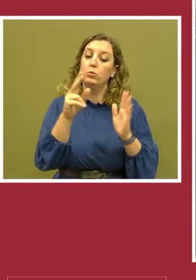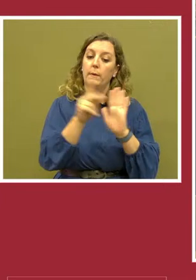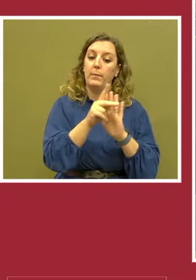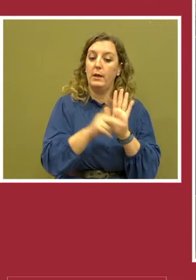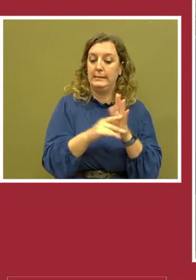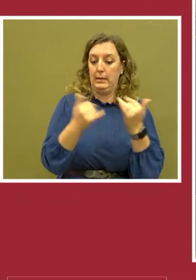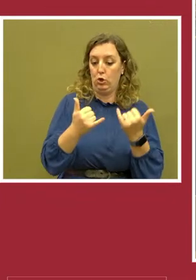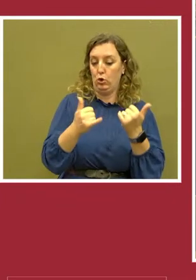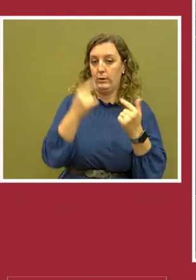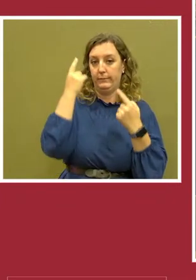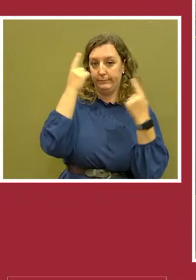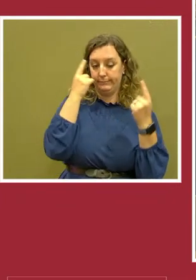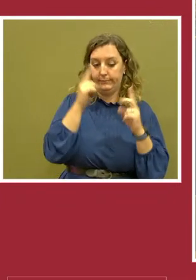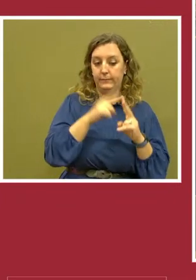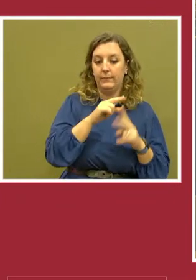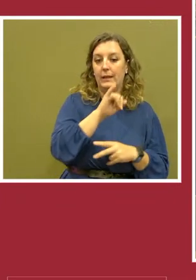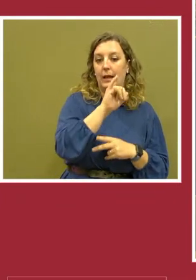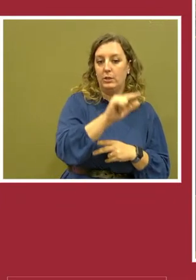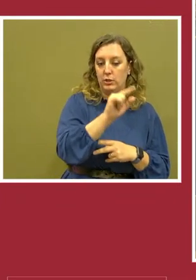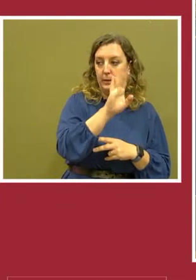up for consideration. The first one,